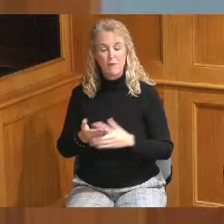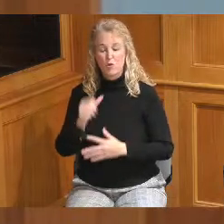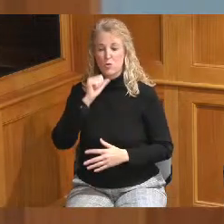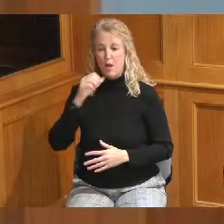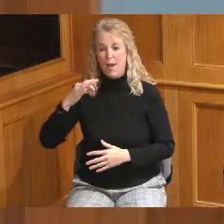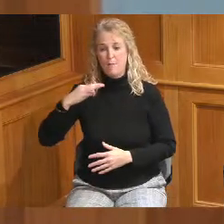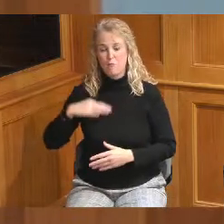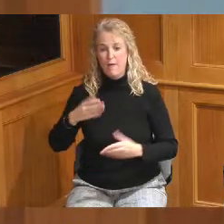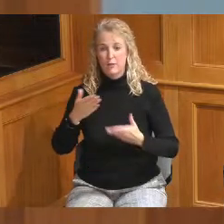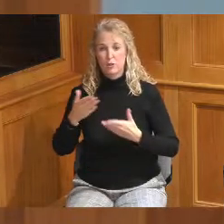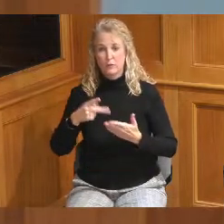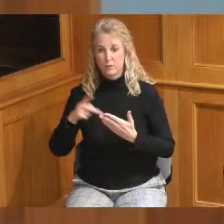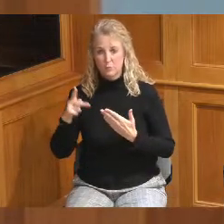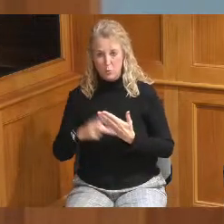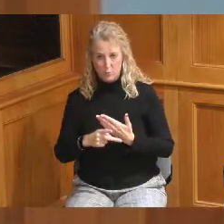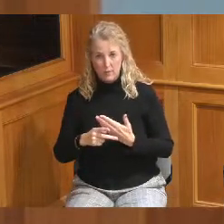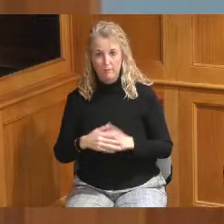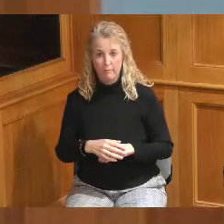services program,